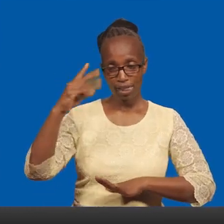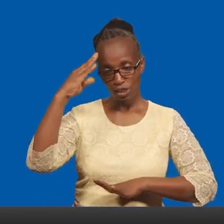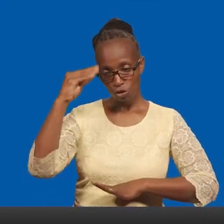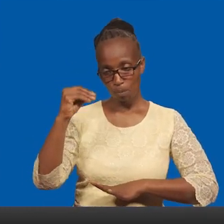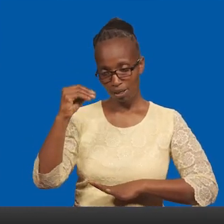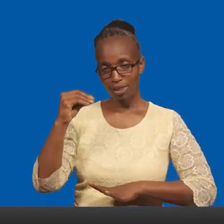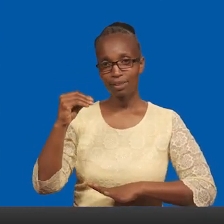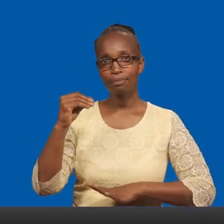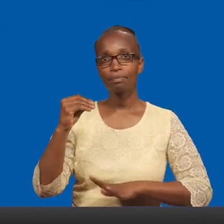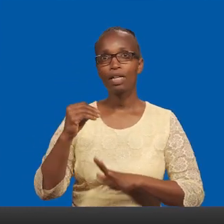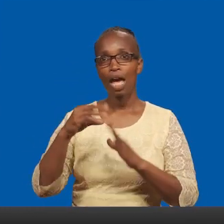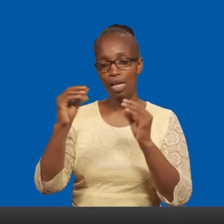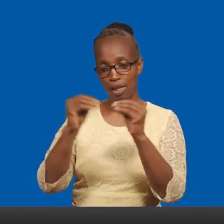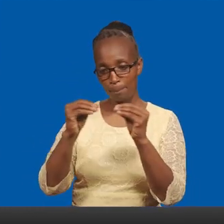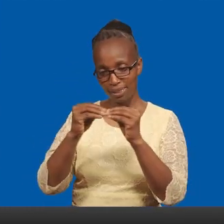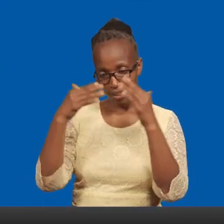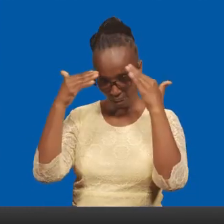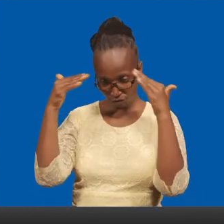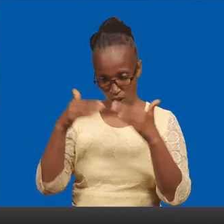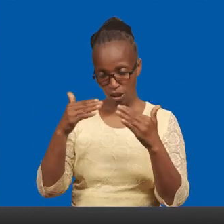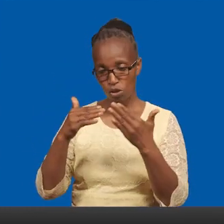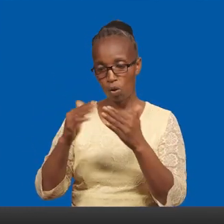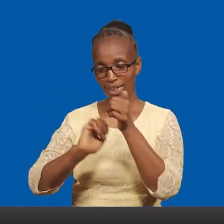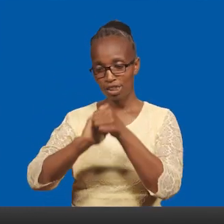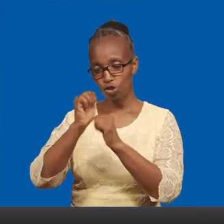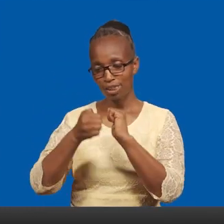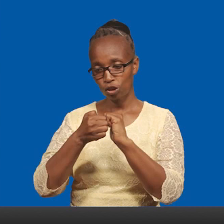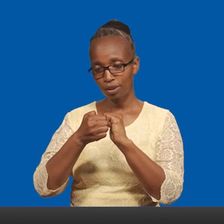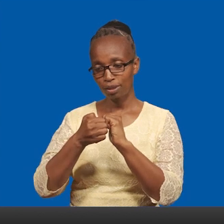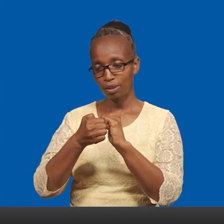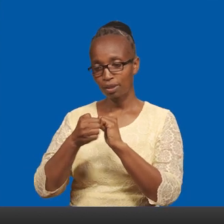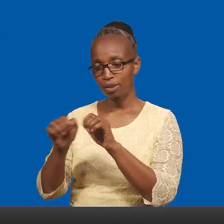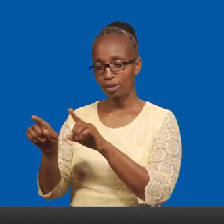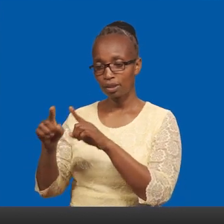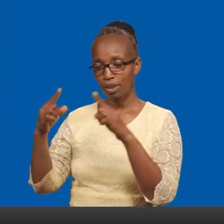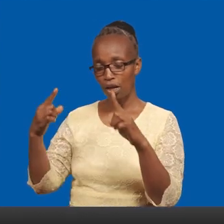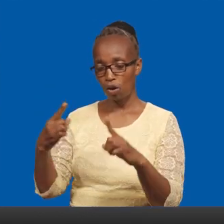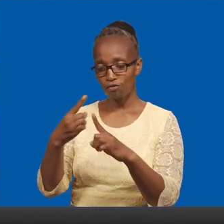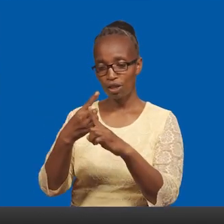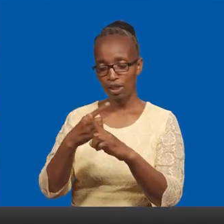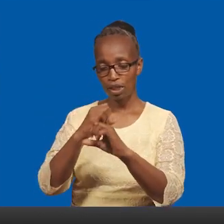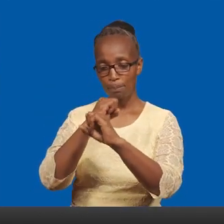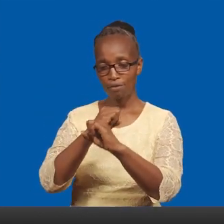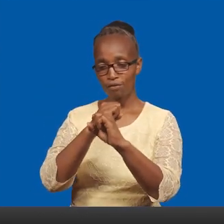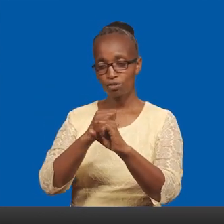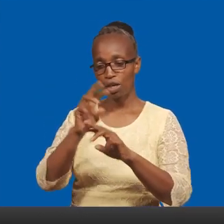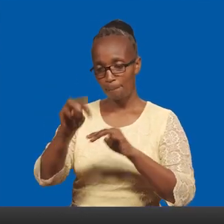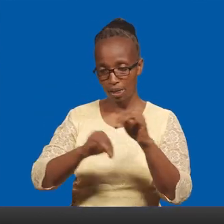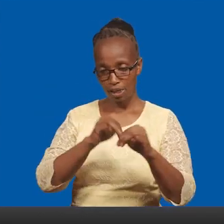on reviewing and revitalizing the conflict prevention and management resolution,